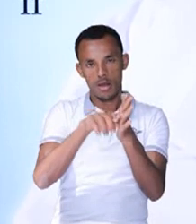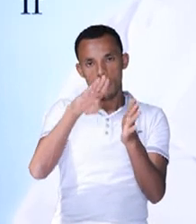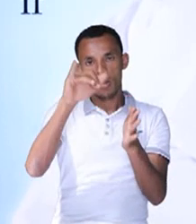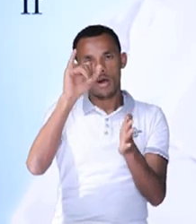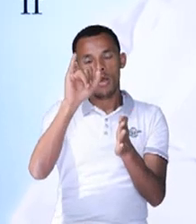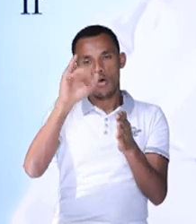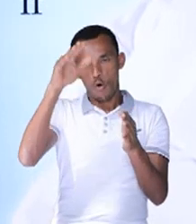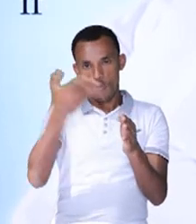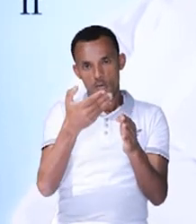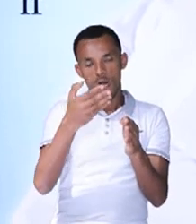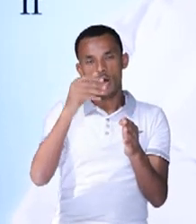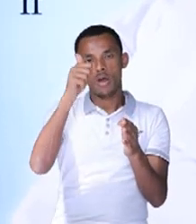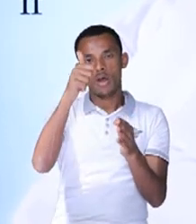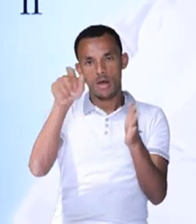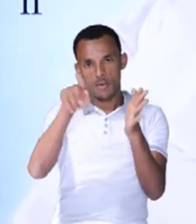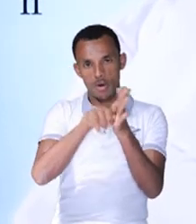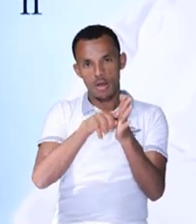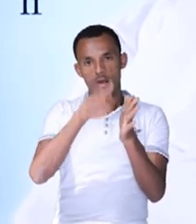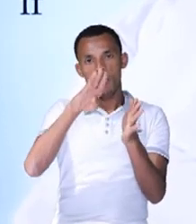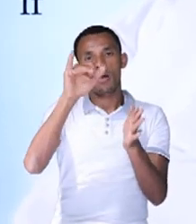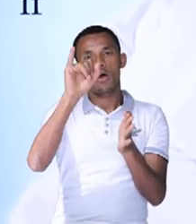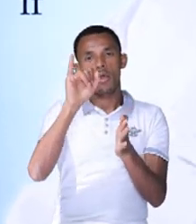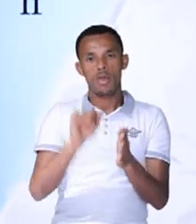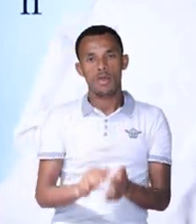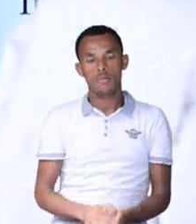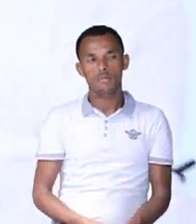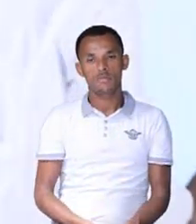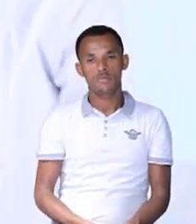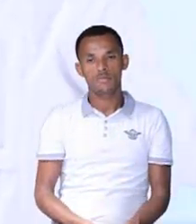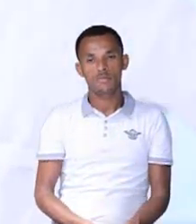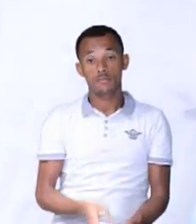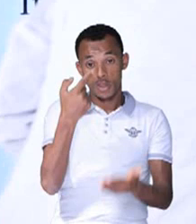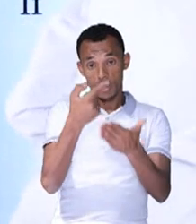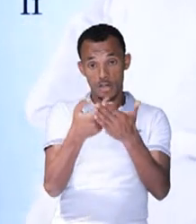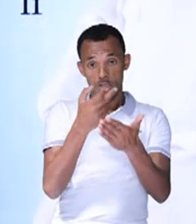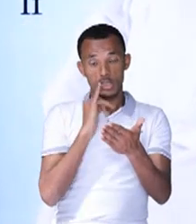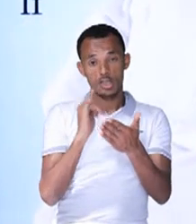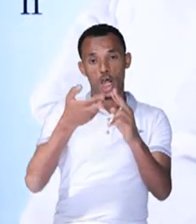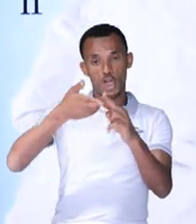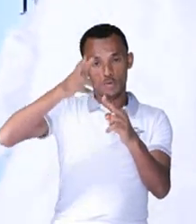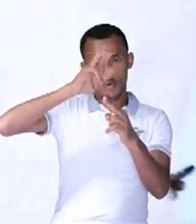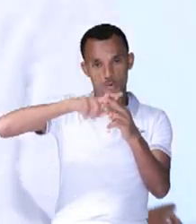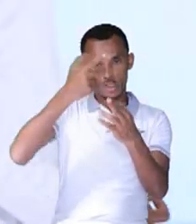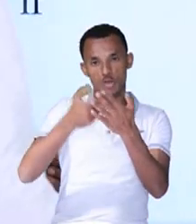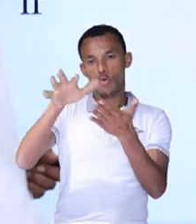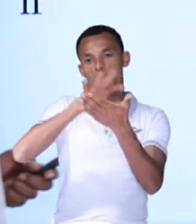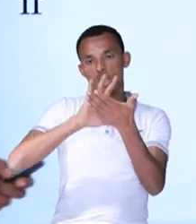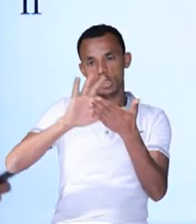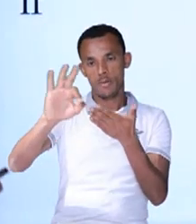bi over a minus bi. This is the reciprocal of that complex